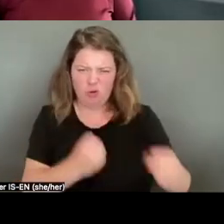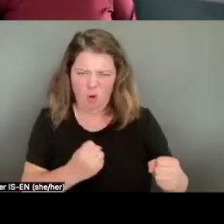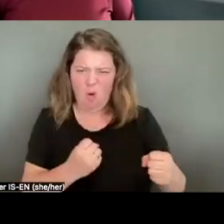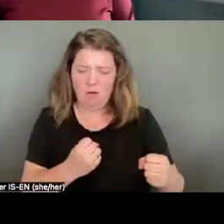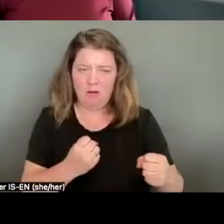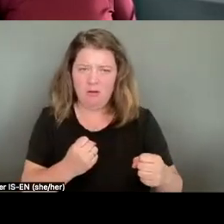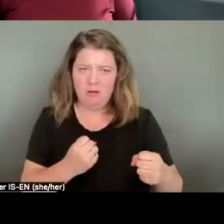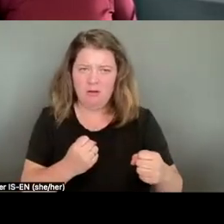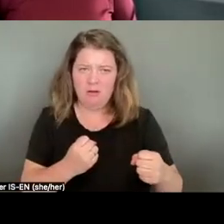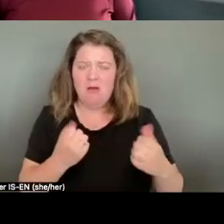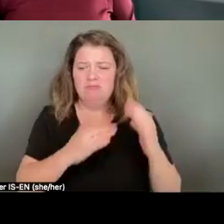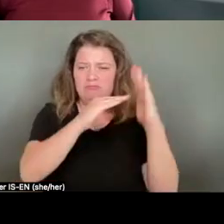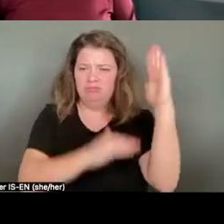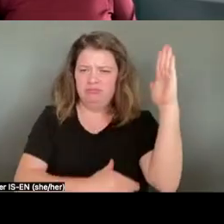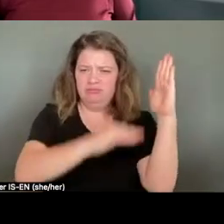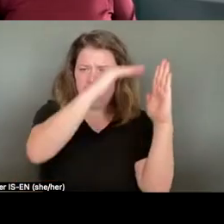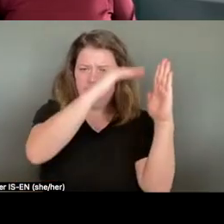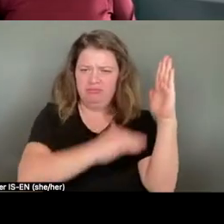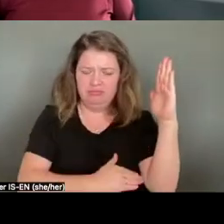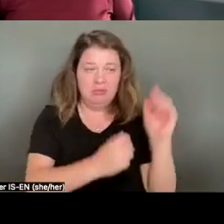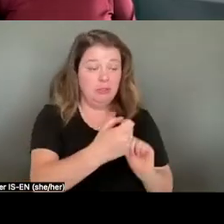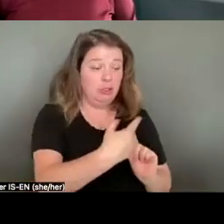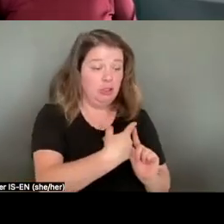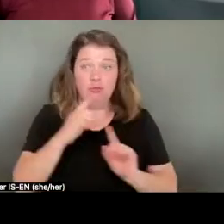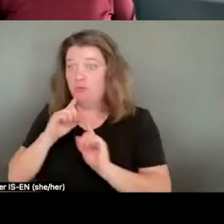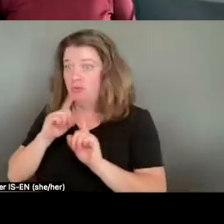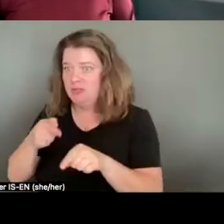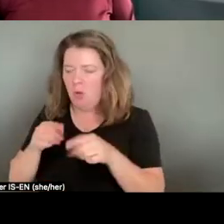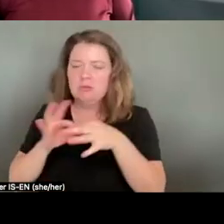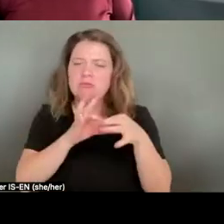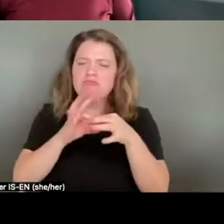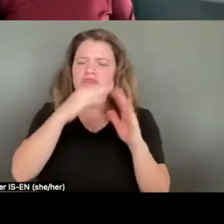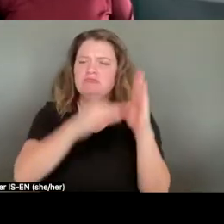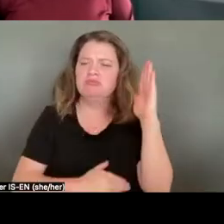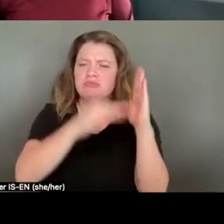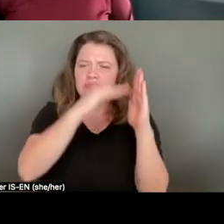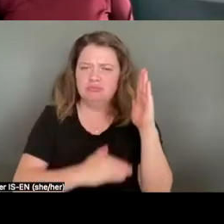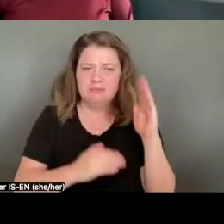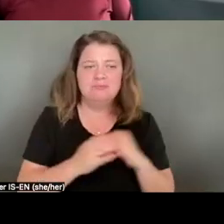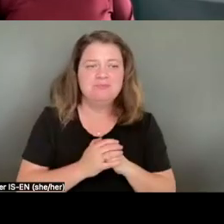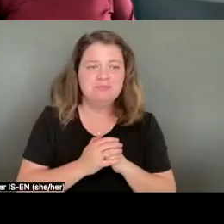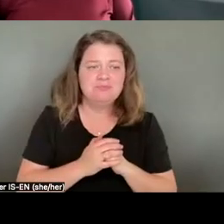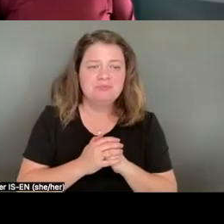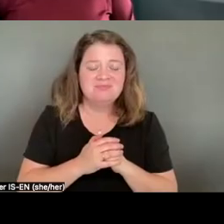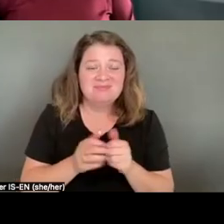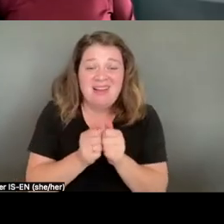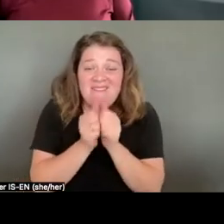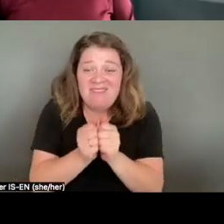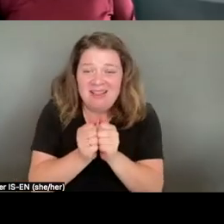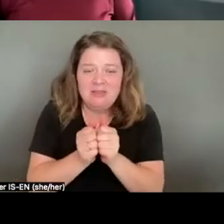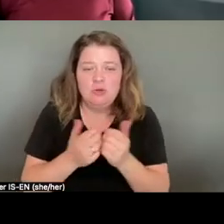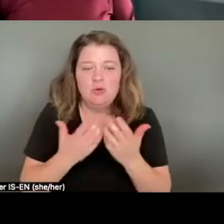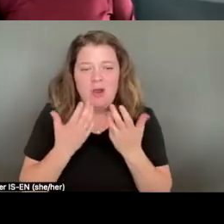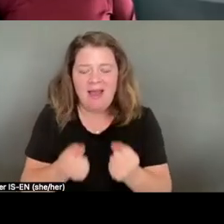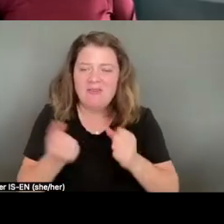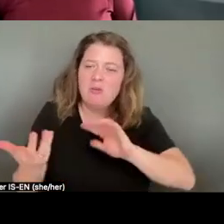between cue and response. And these values were the conditional probability of a response being given to